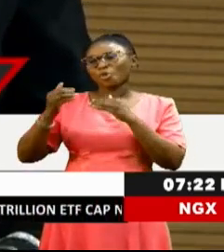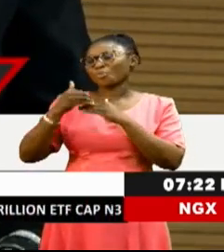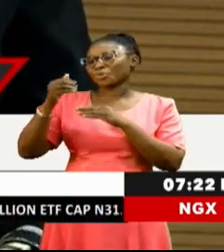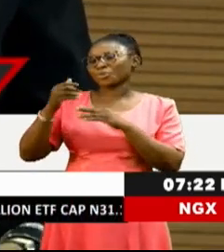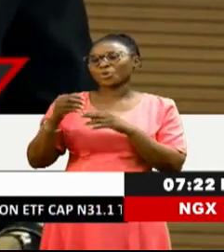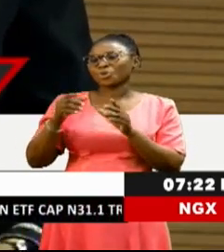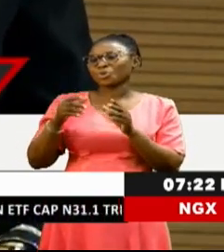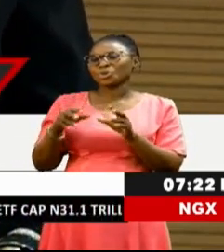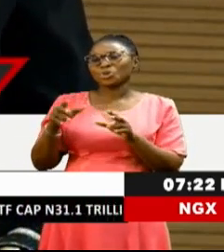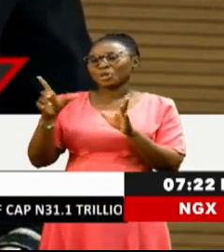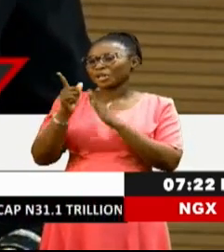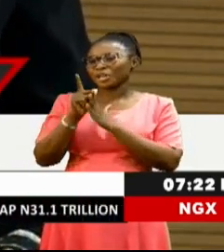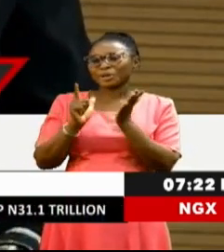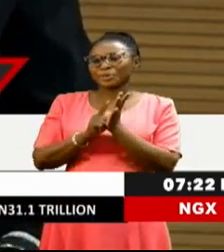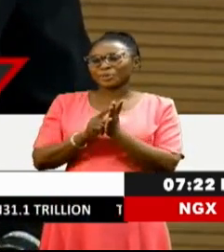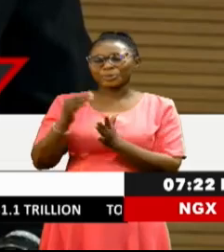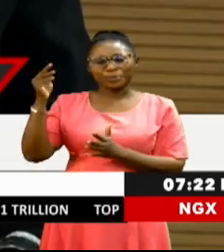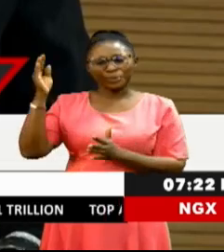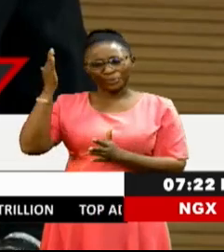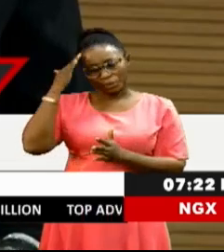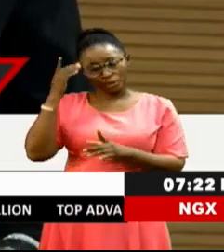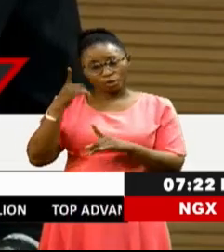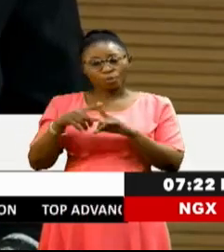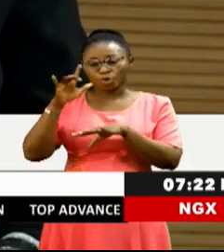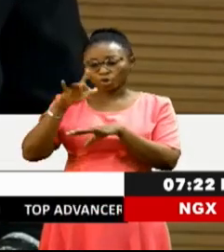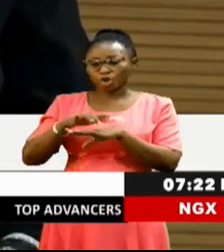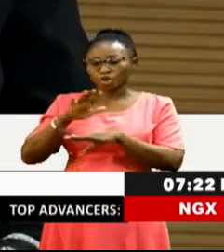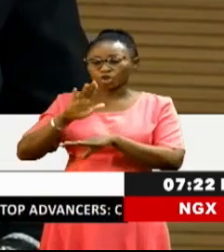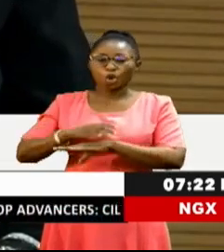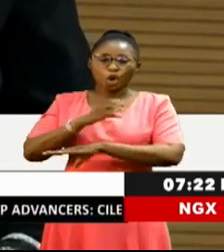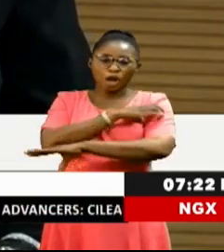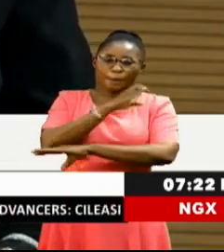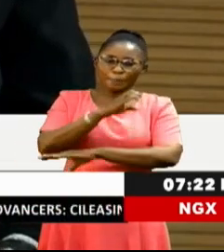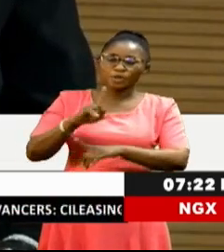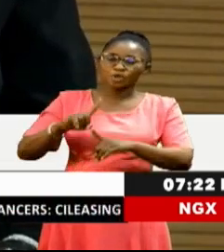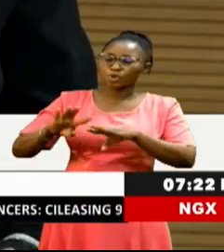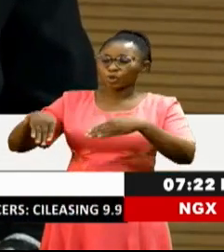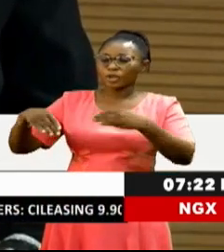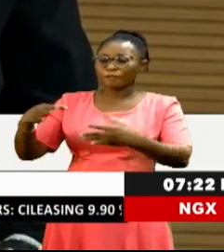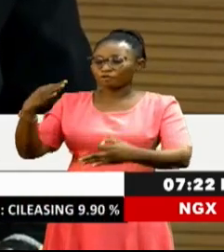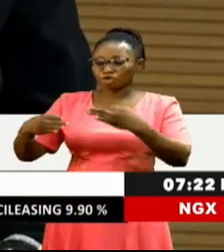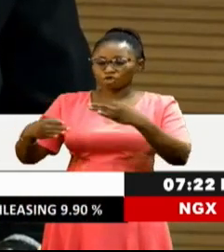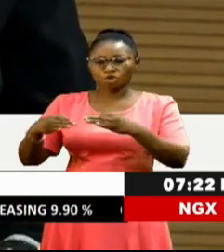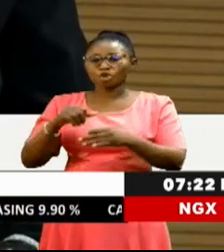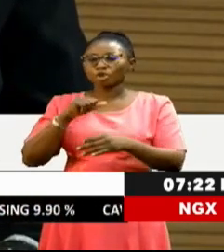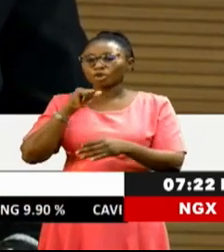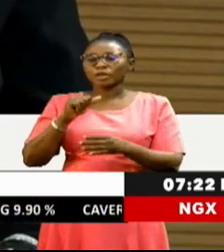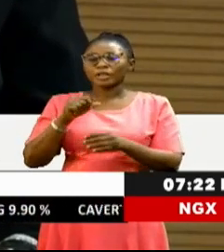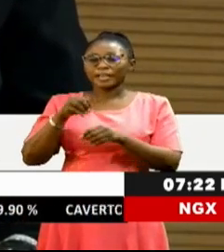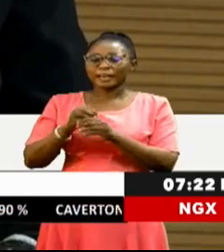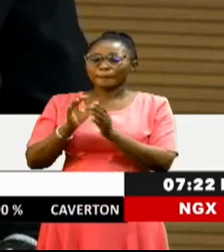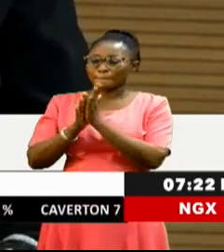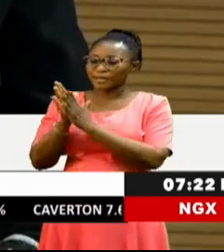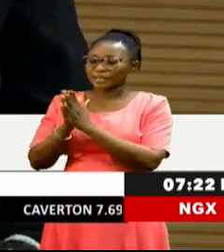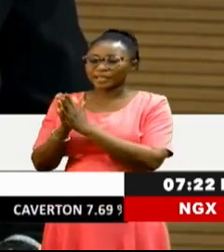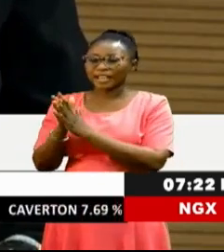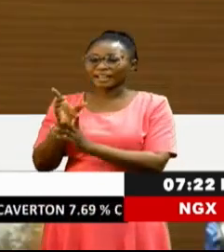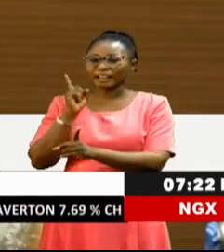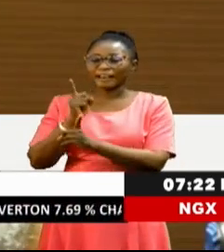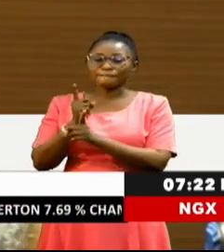legal knowledge, but touches on our capacity to render justice impartially and